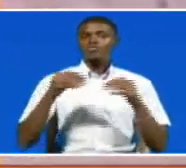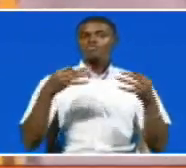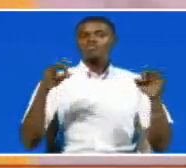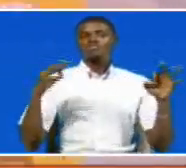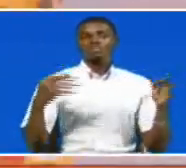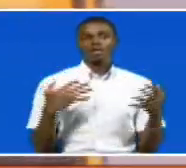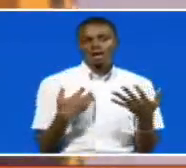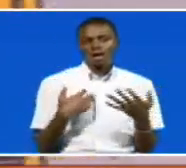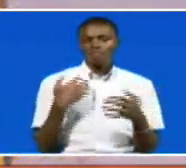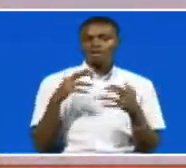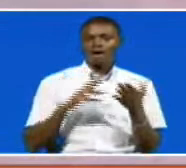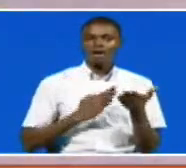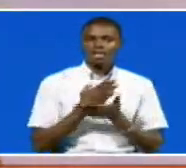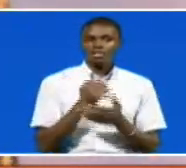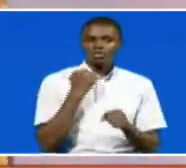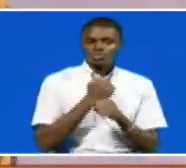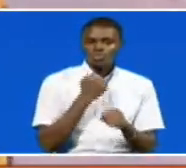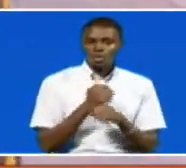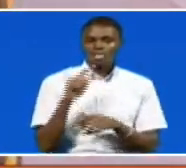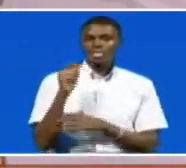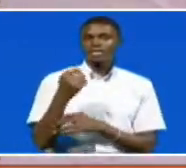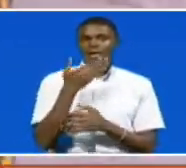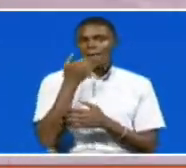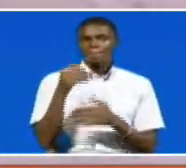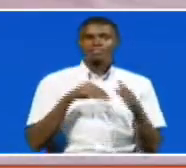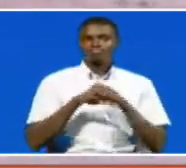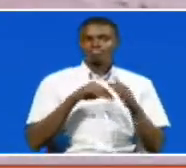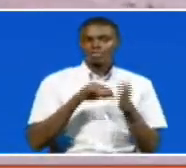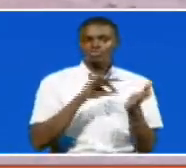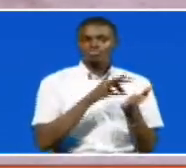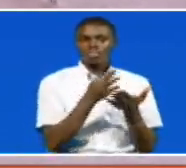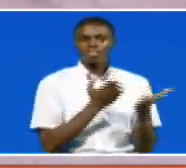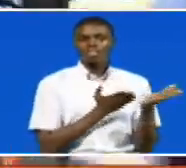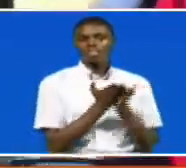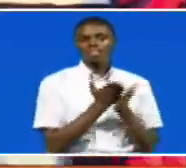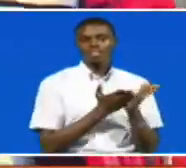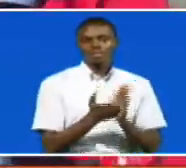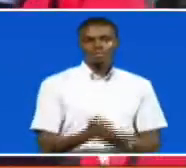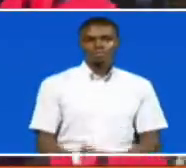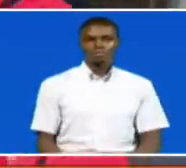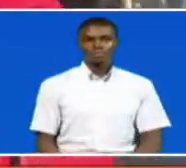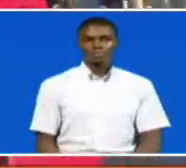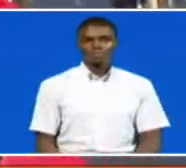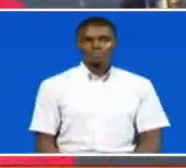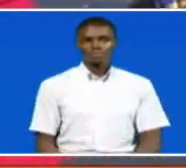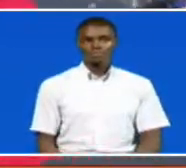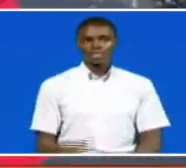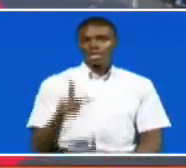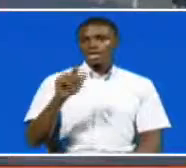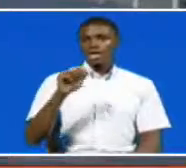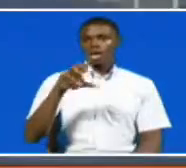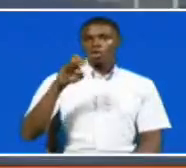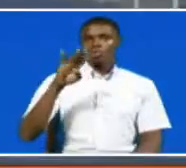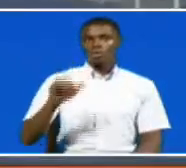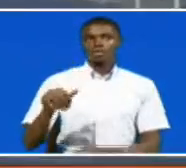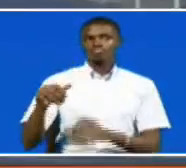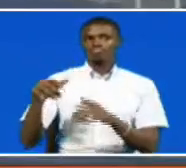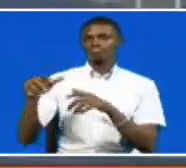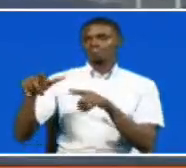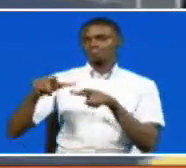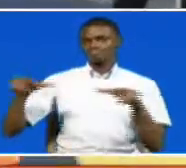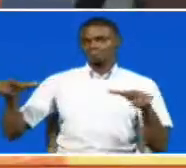right to work in Kenya and better access to financial services. The Kalobeyei settlement, which is more